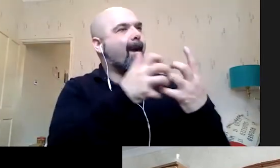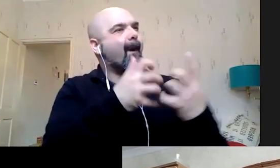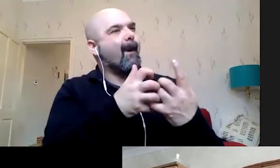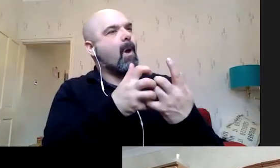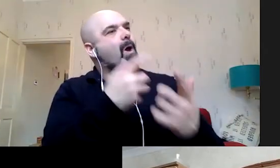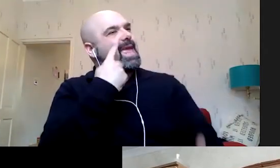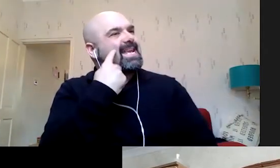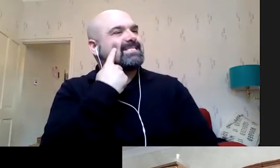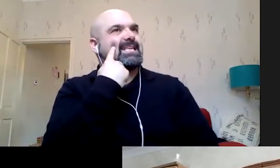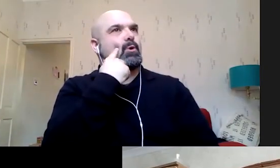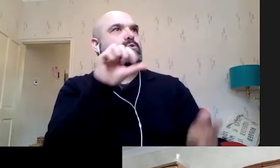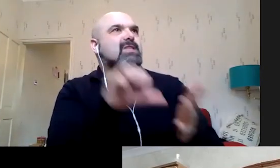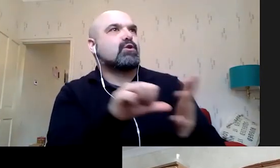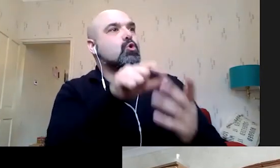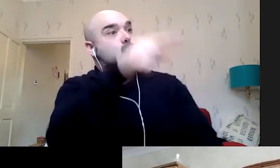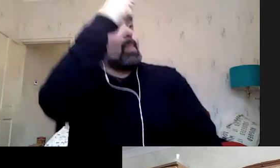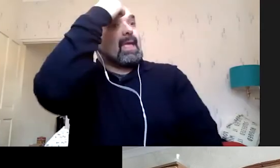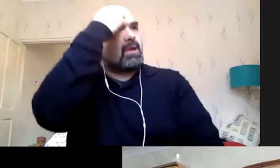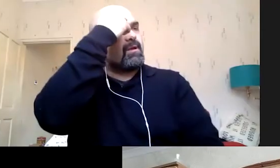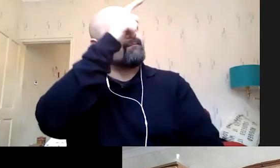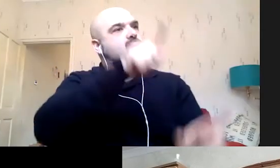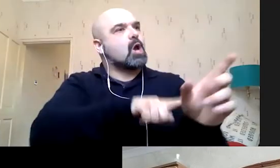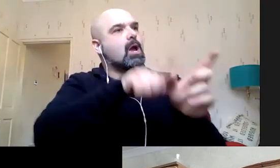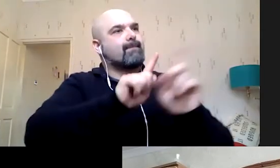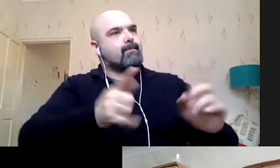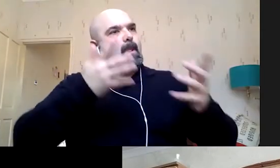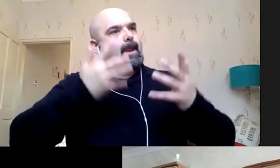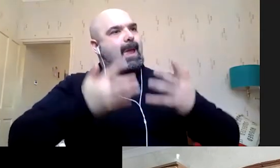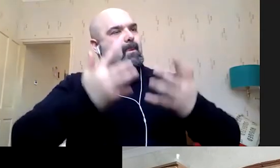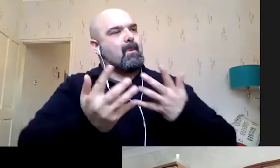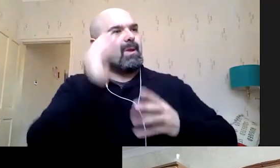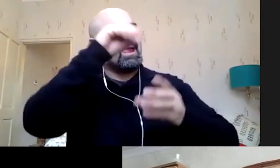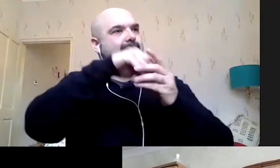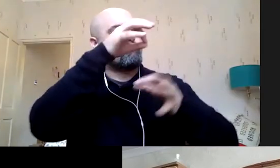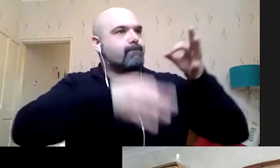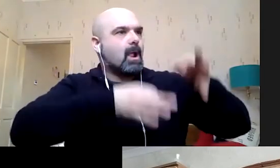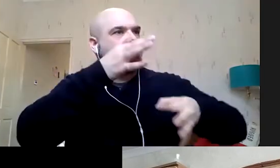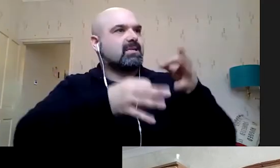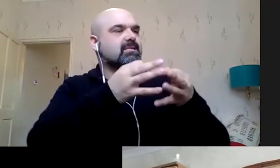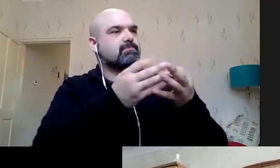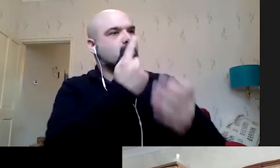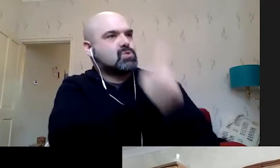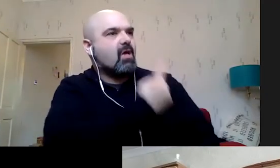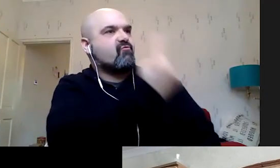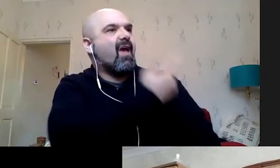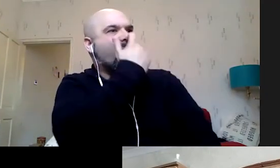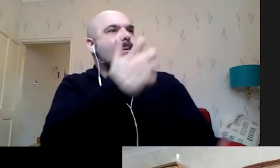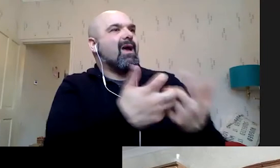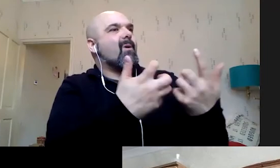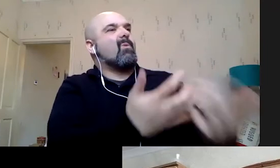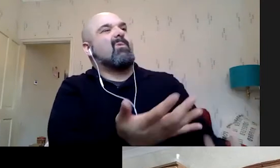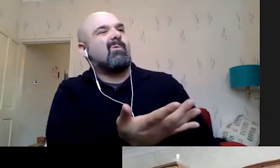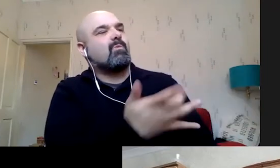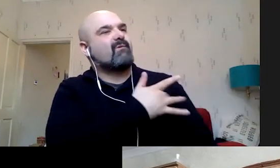how easy, how difficult it is, you think, for younger people, you know, to be themselves. I mean, is there still a feeling